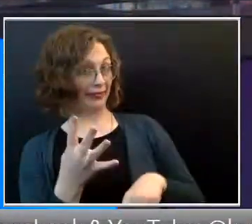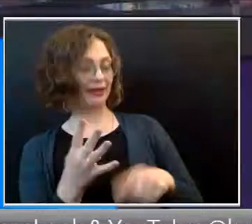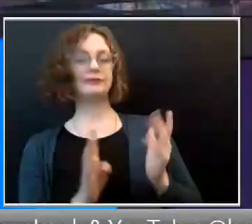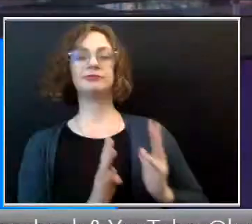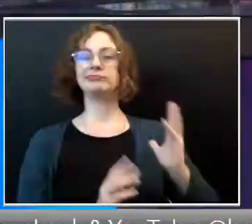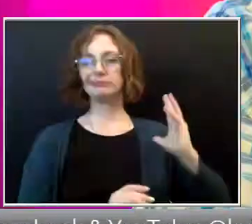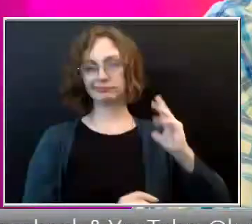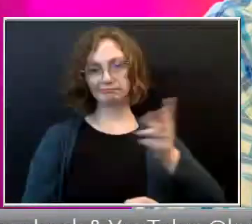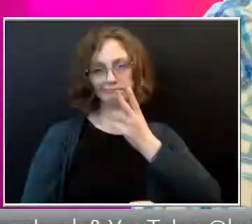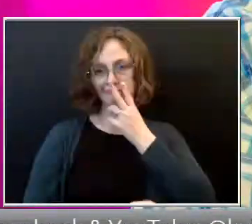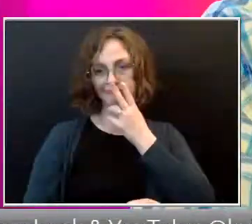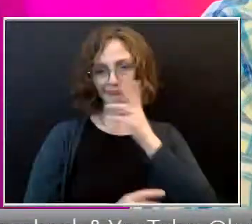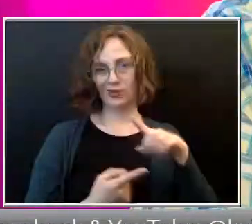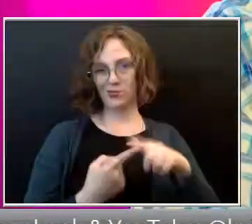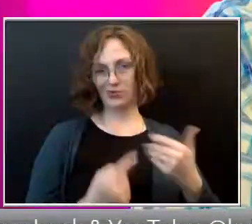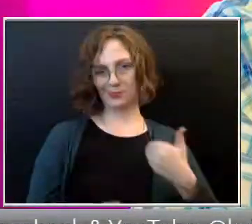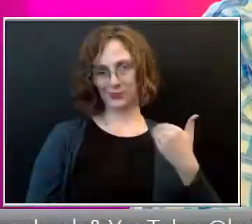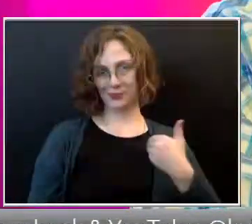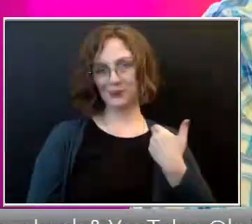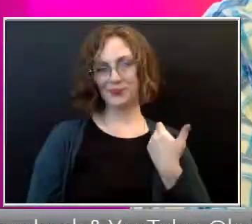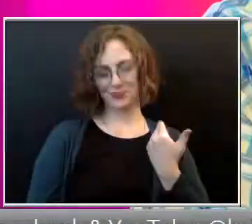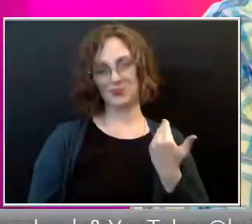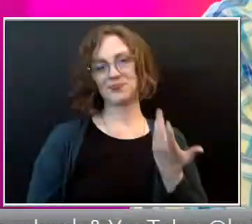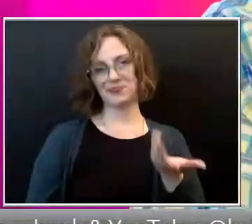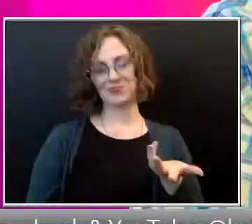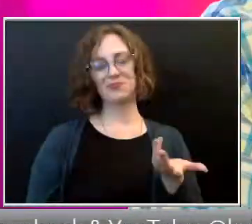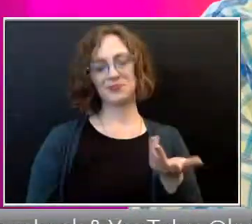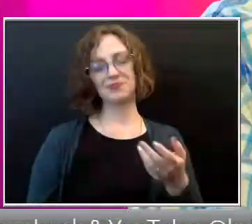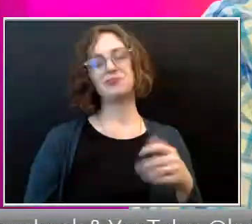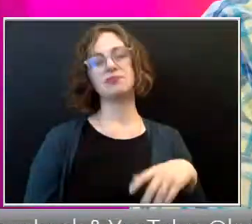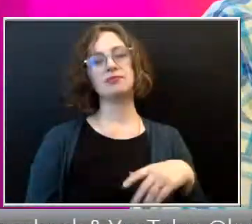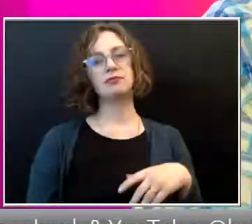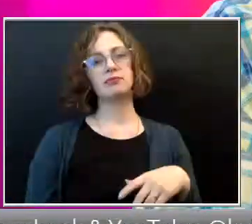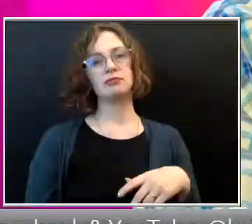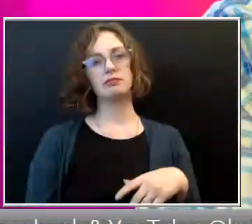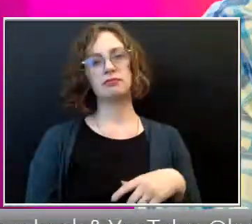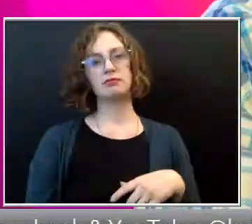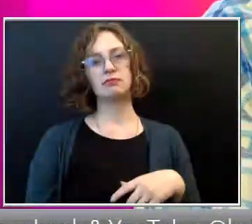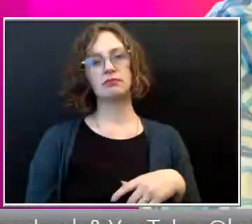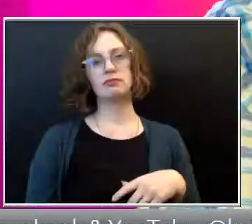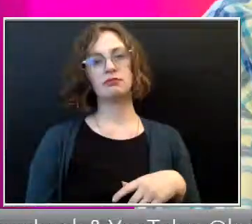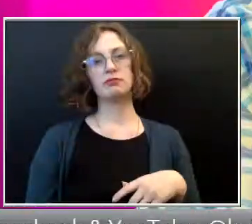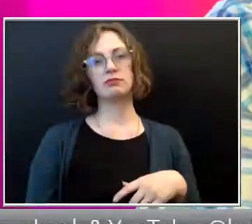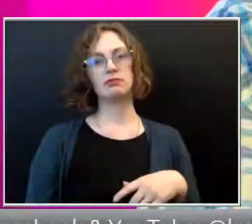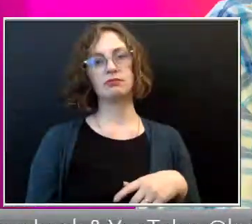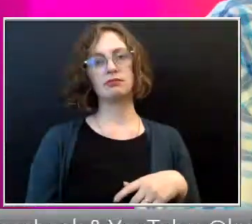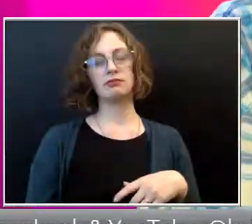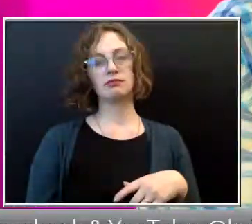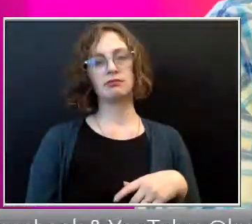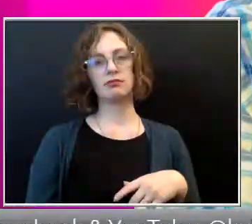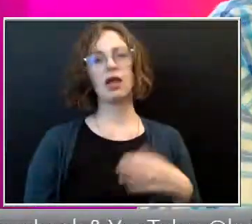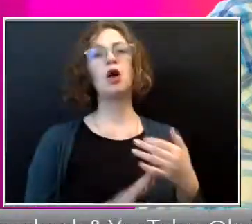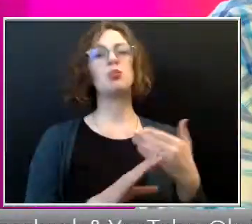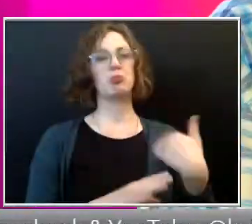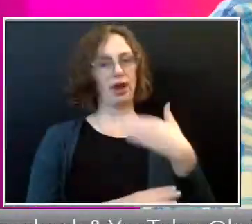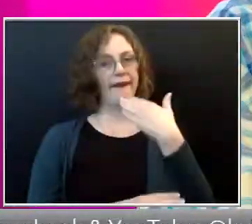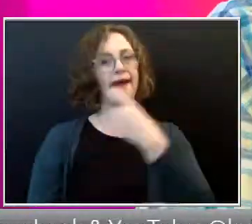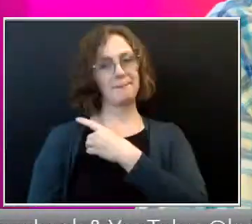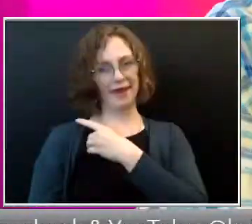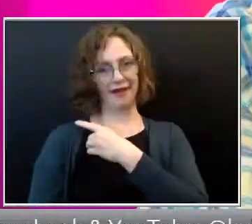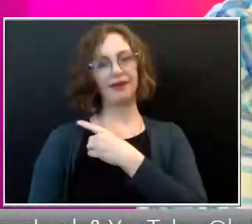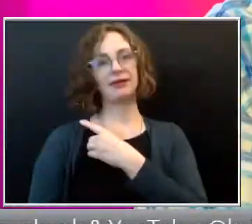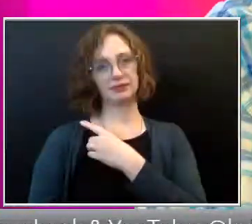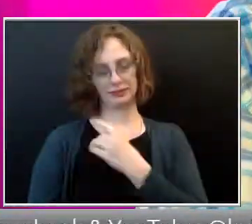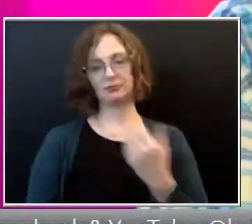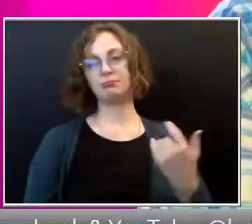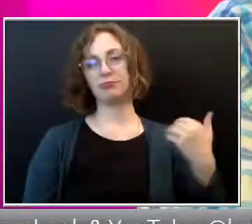younger years, and I have been at the pre-diabetic stage before and had to control that via dietary